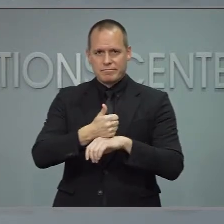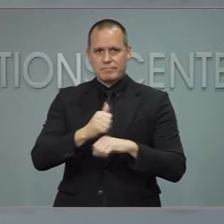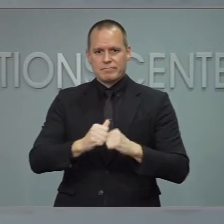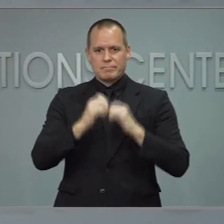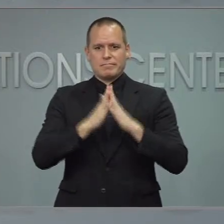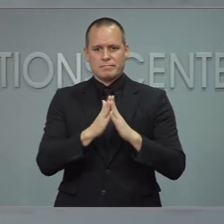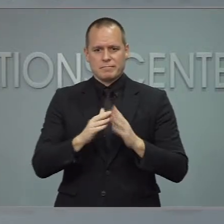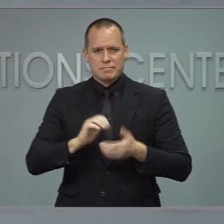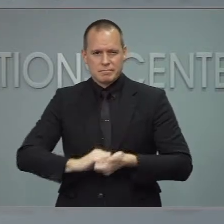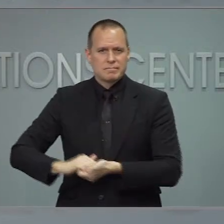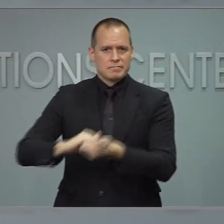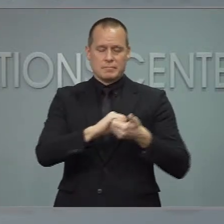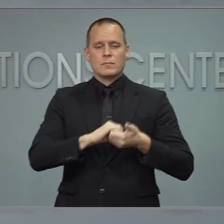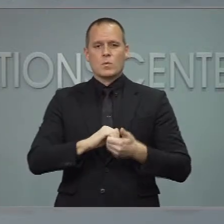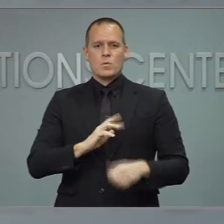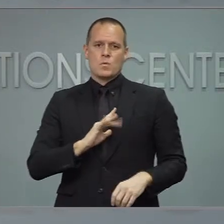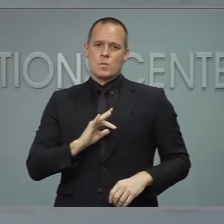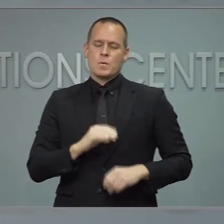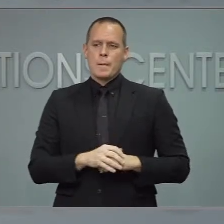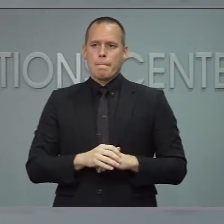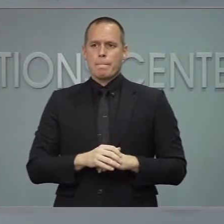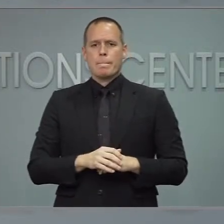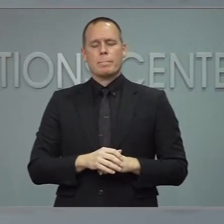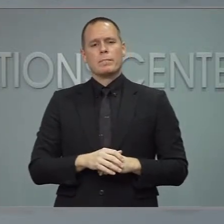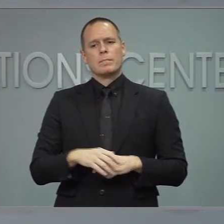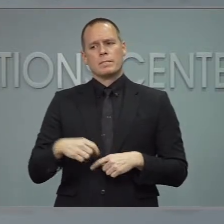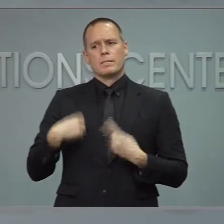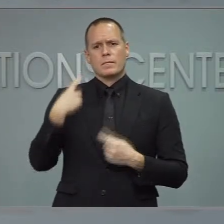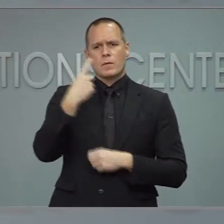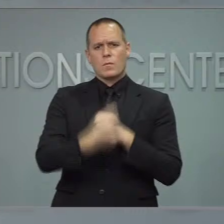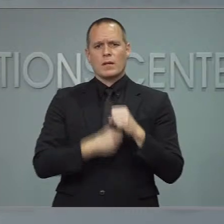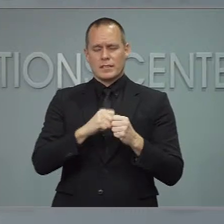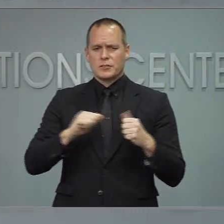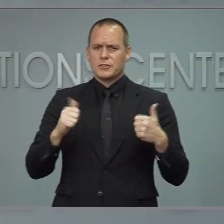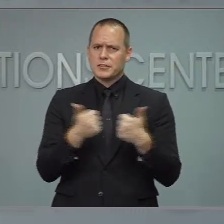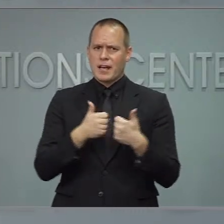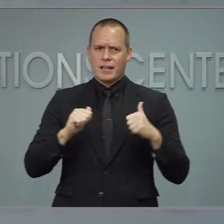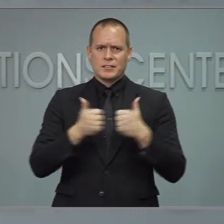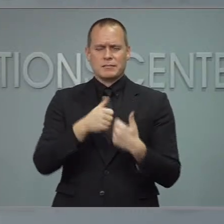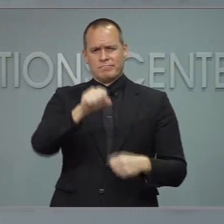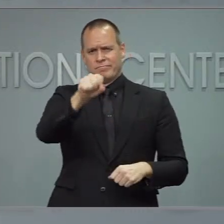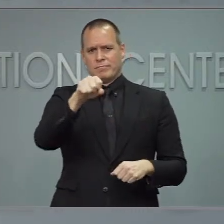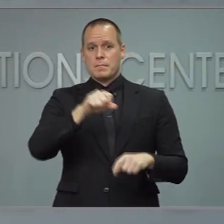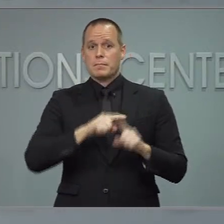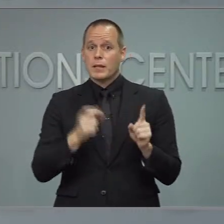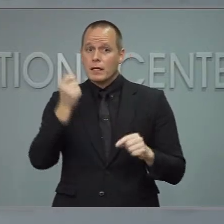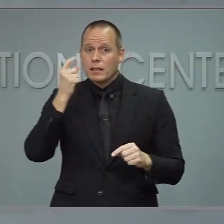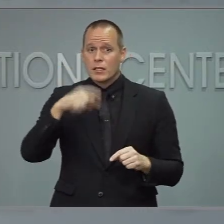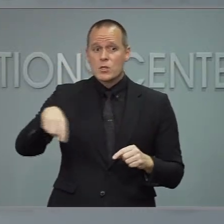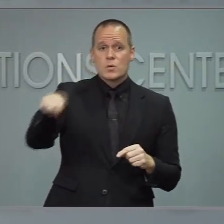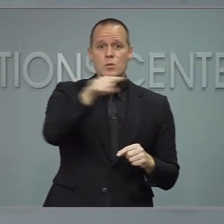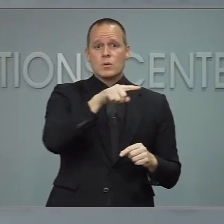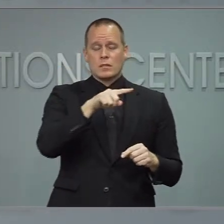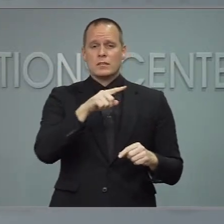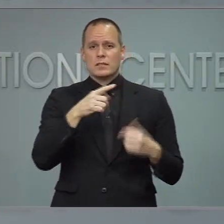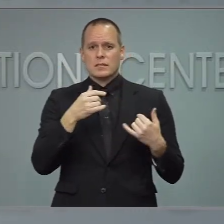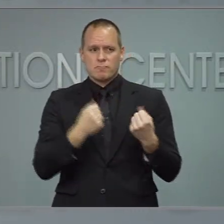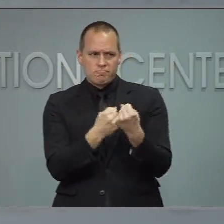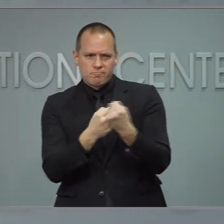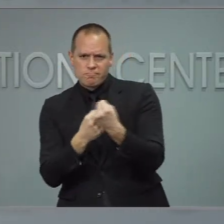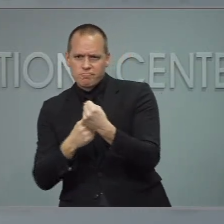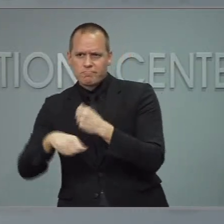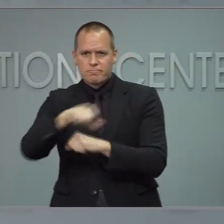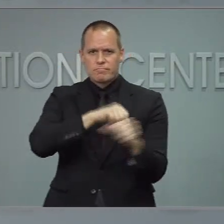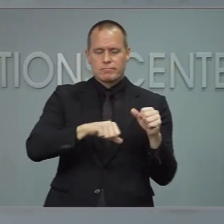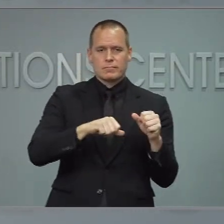Despite the challenges of this last year, North Carolinians have never stopped showing up for each other. Healthcare